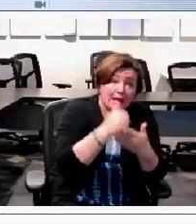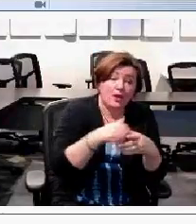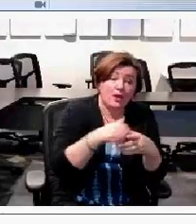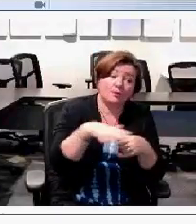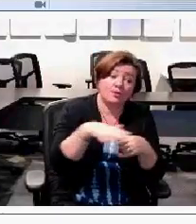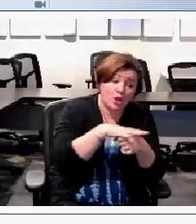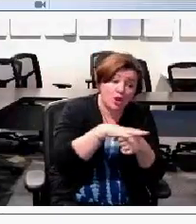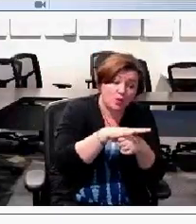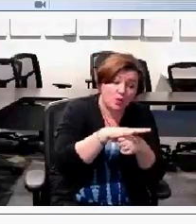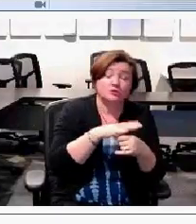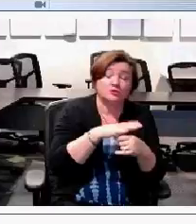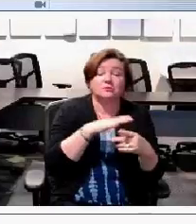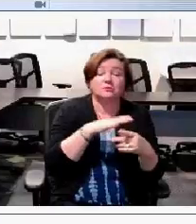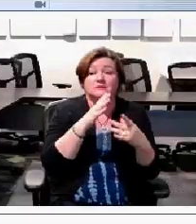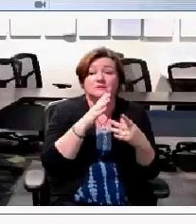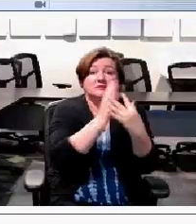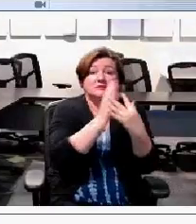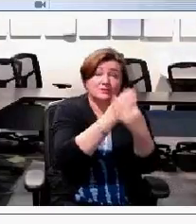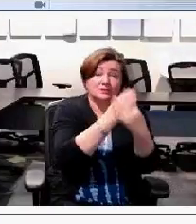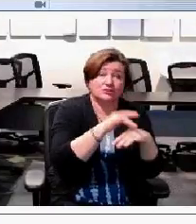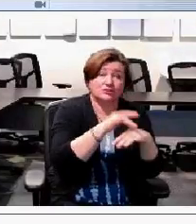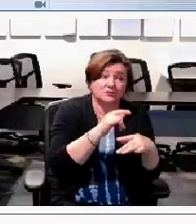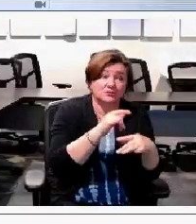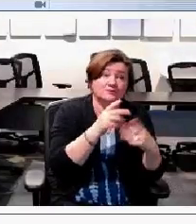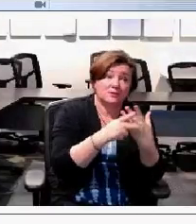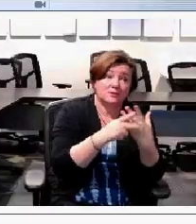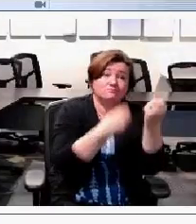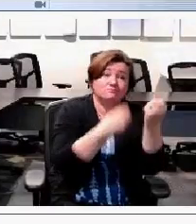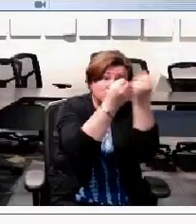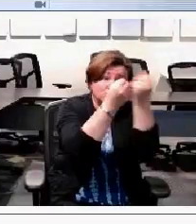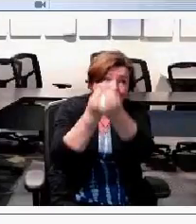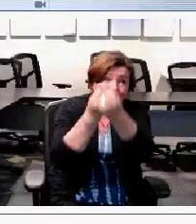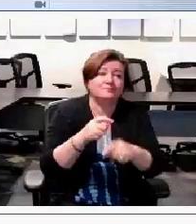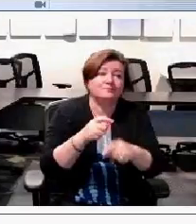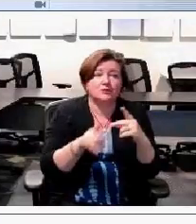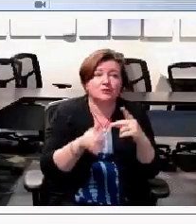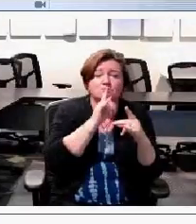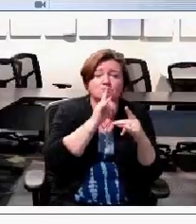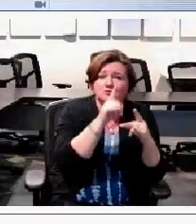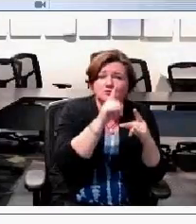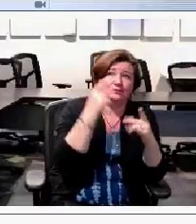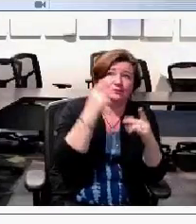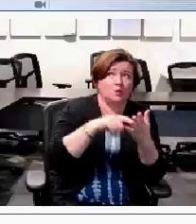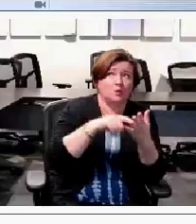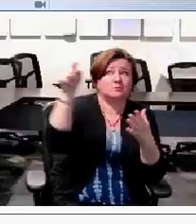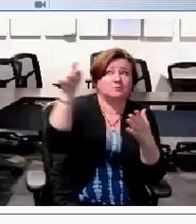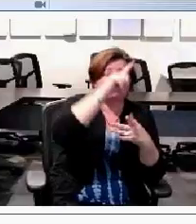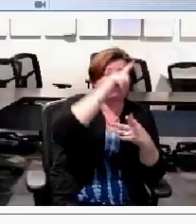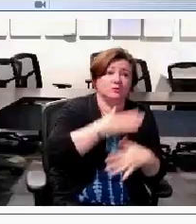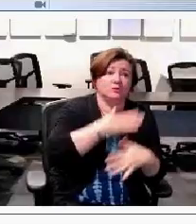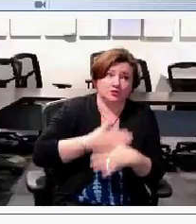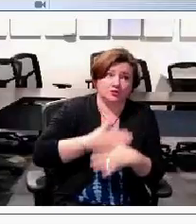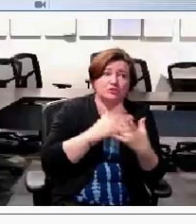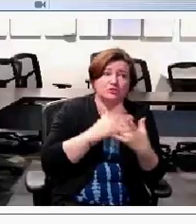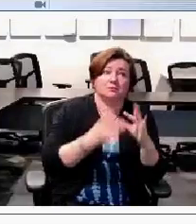intervention programs. I would say this is one thing that has been very appreciated by colleagues and has been happening for